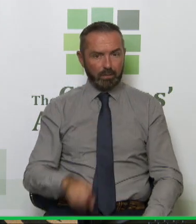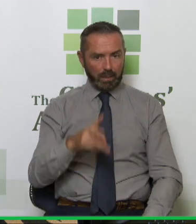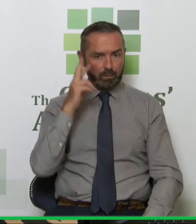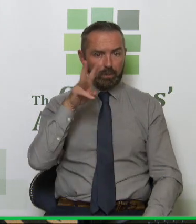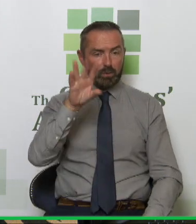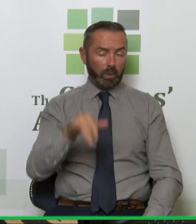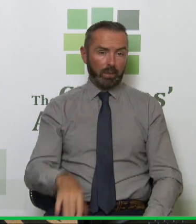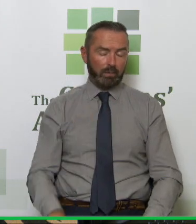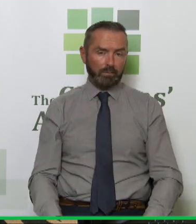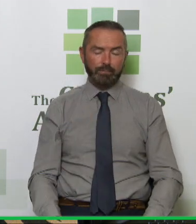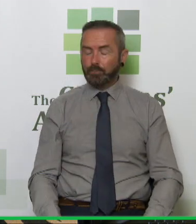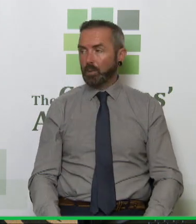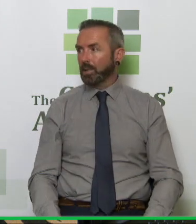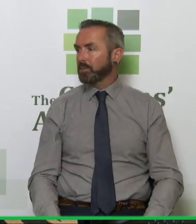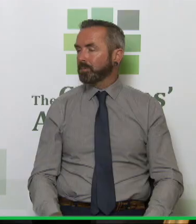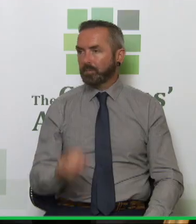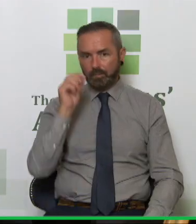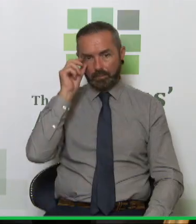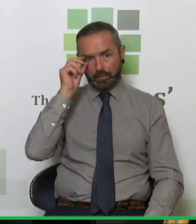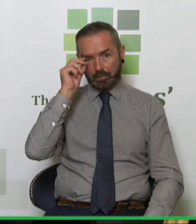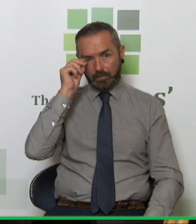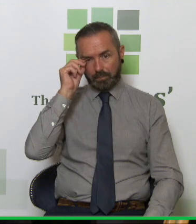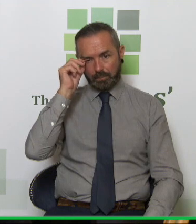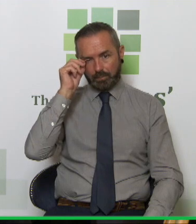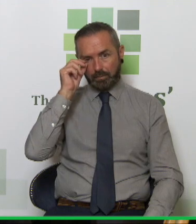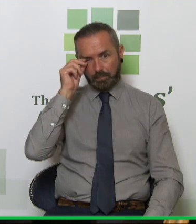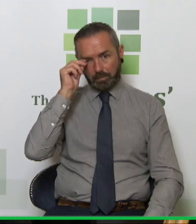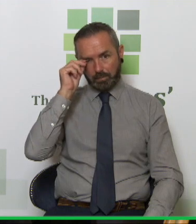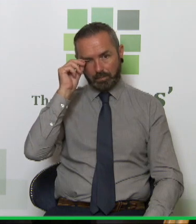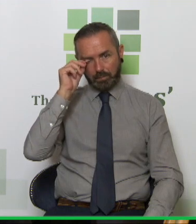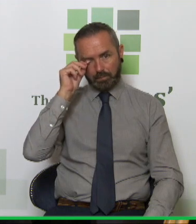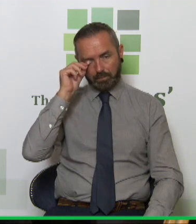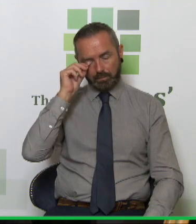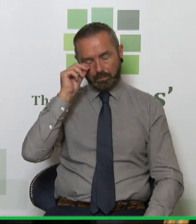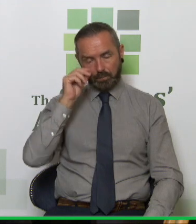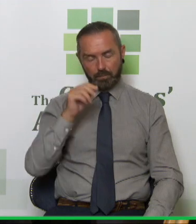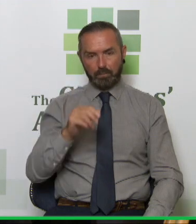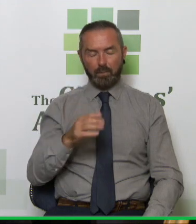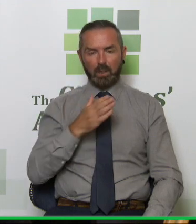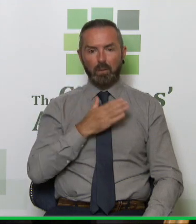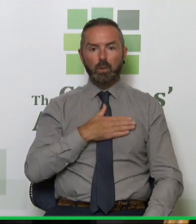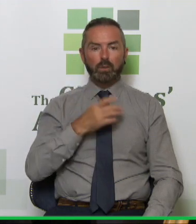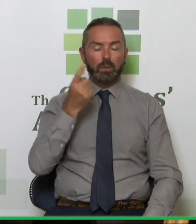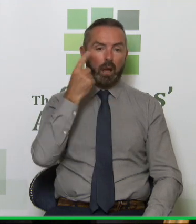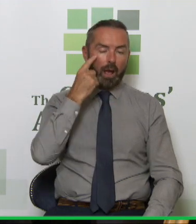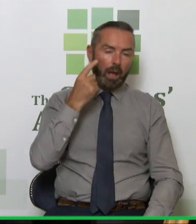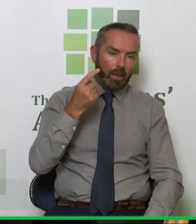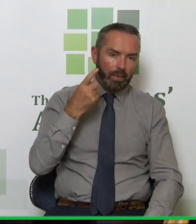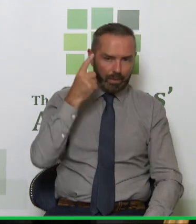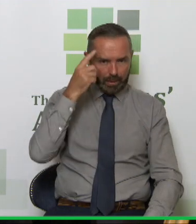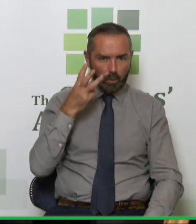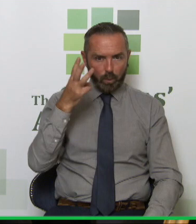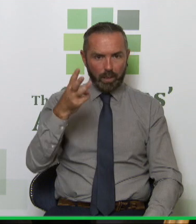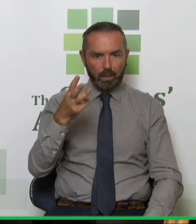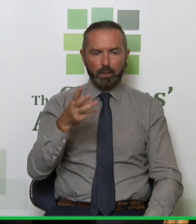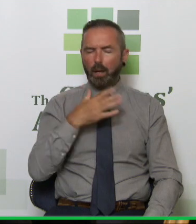health diversion programme hasn't progressed? That's correct, but in anticipation of it, we have said we have the No, I just want to be